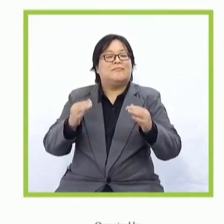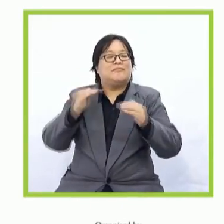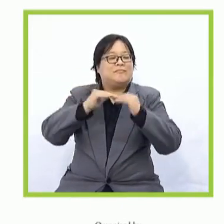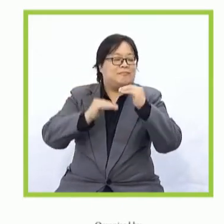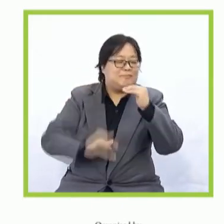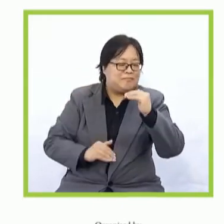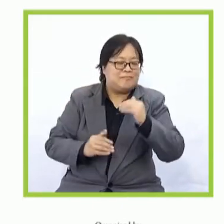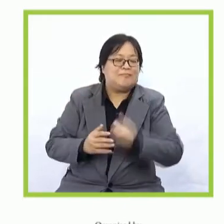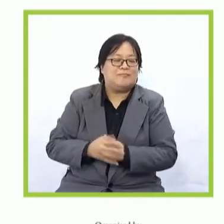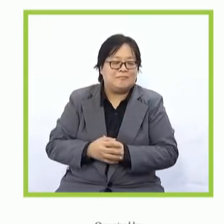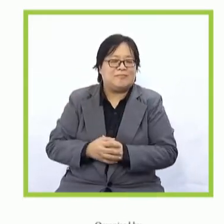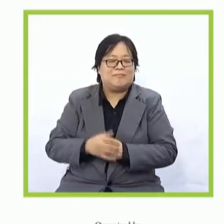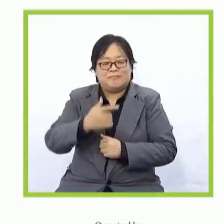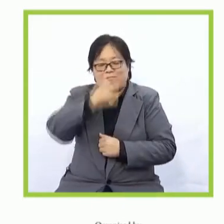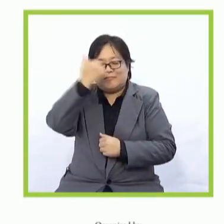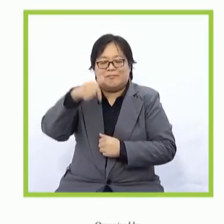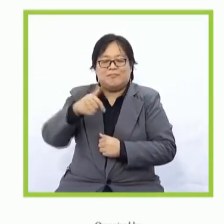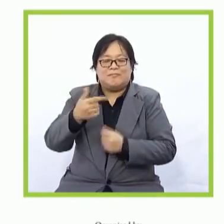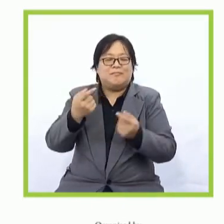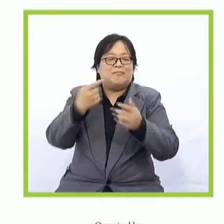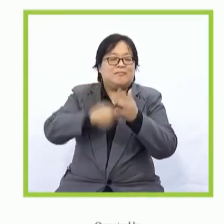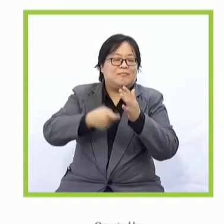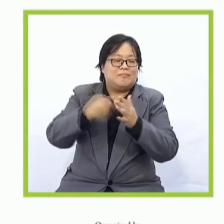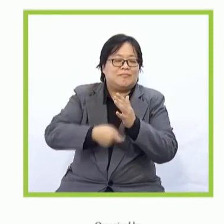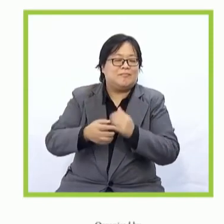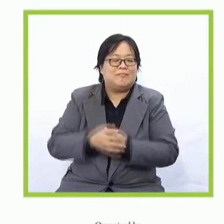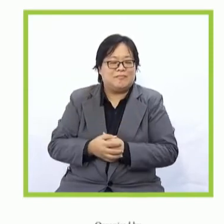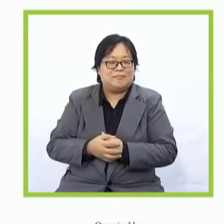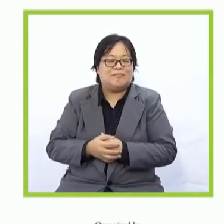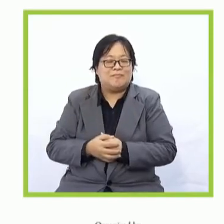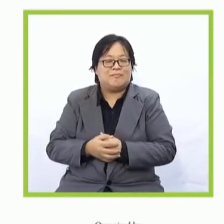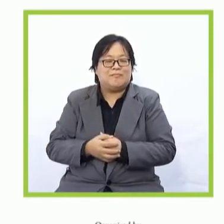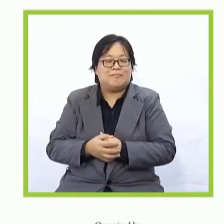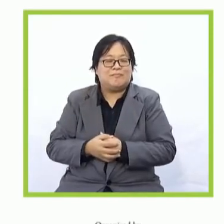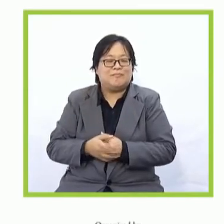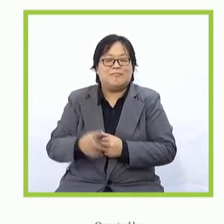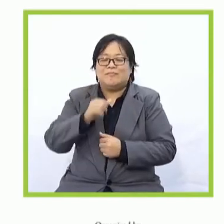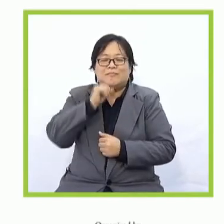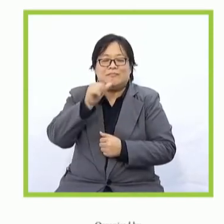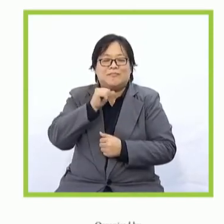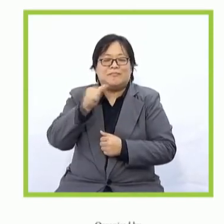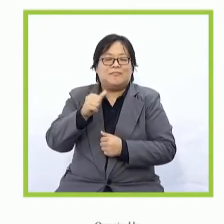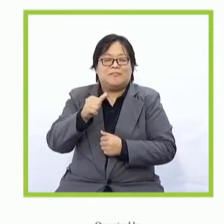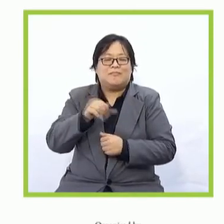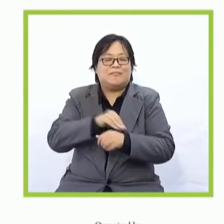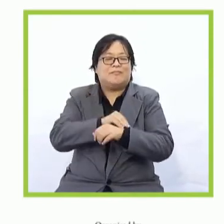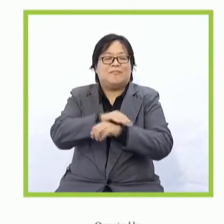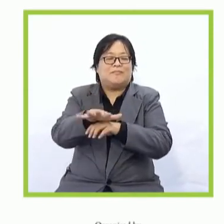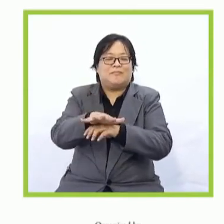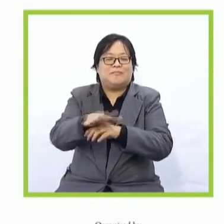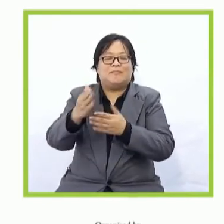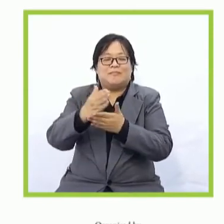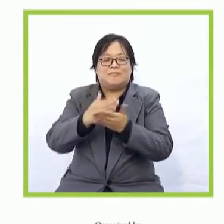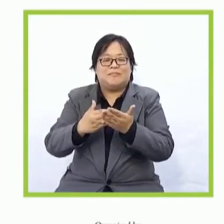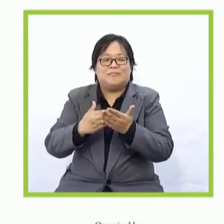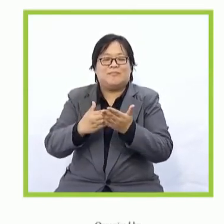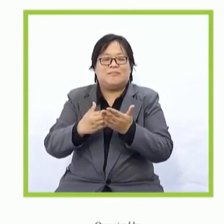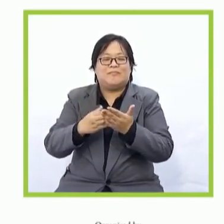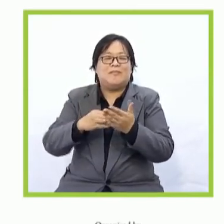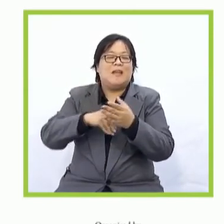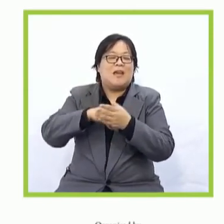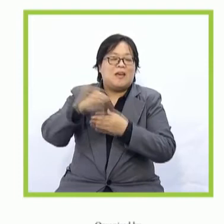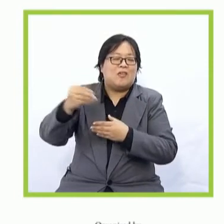inequality because of this crisis, through this crisis, is not contingent on some